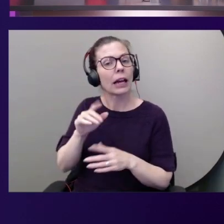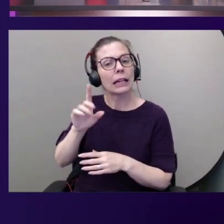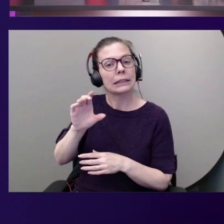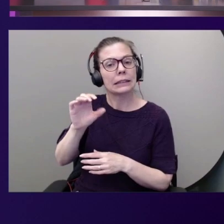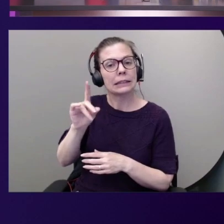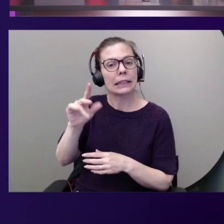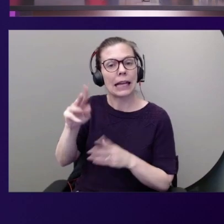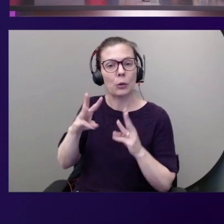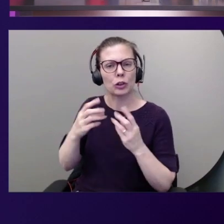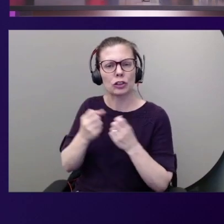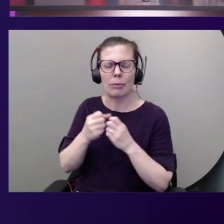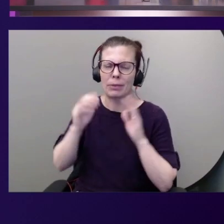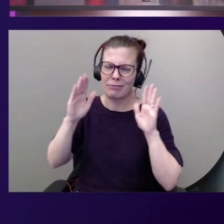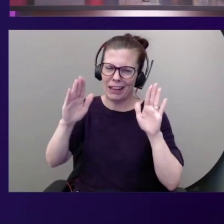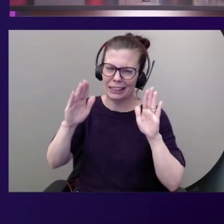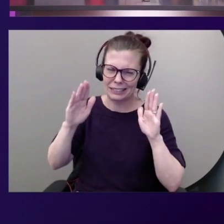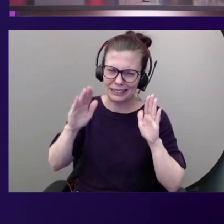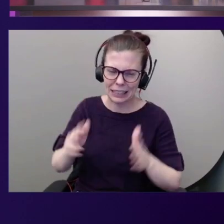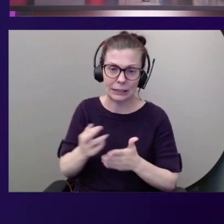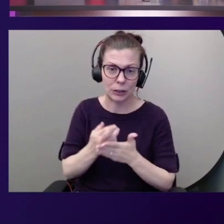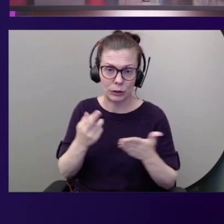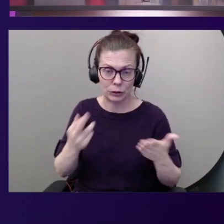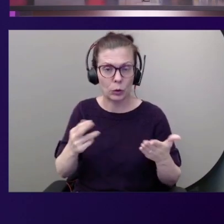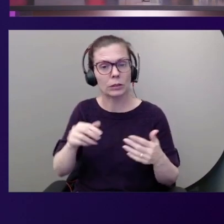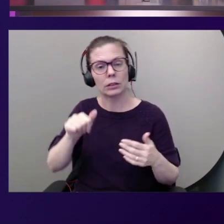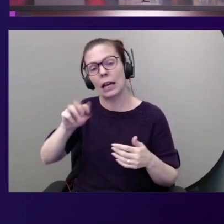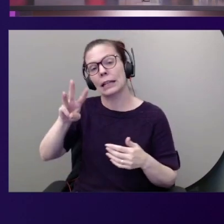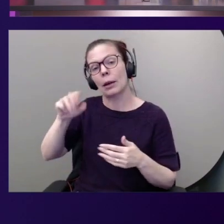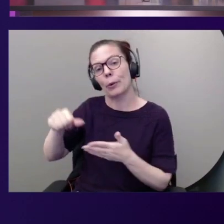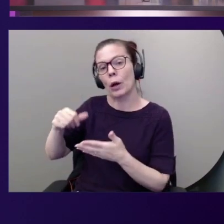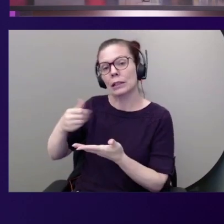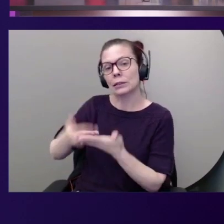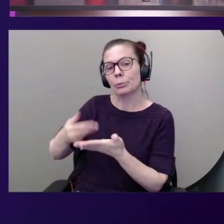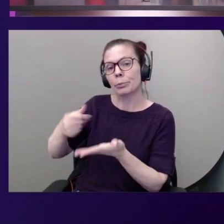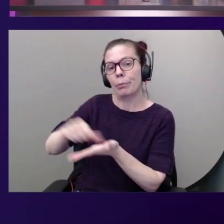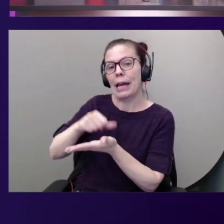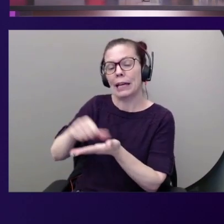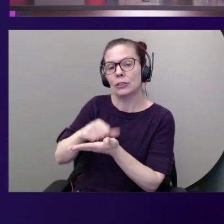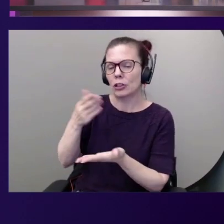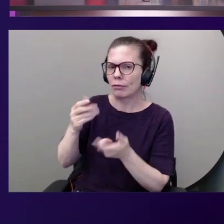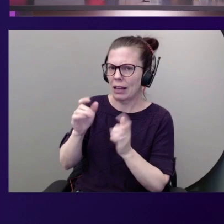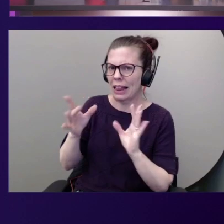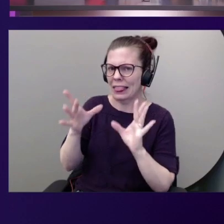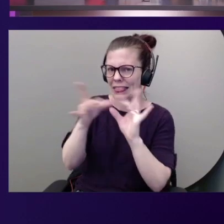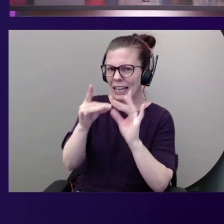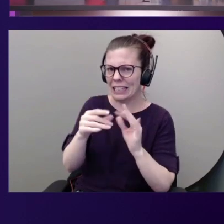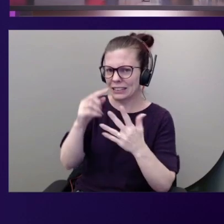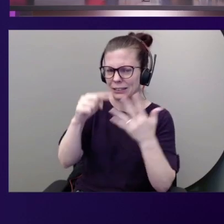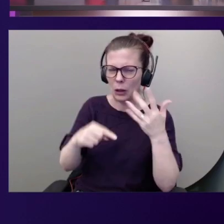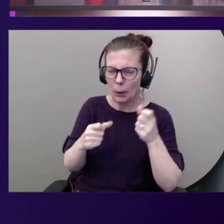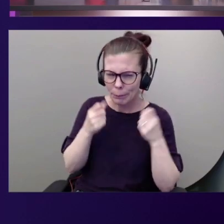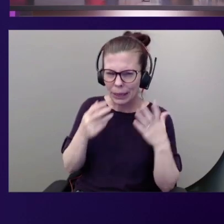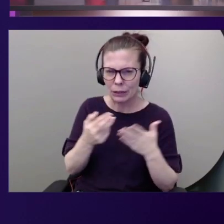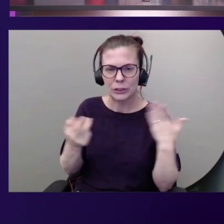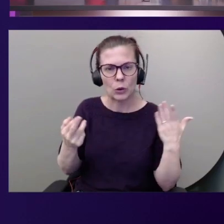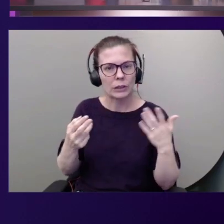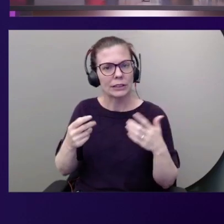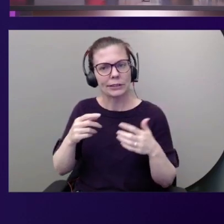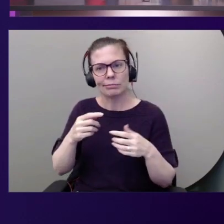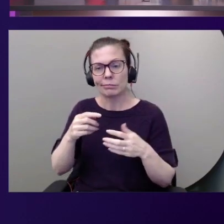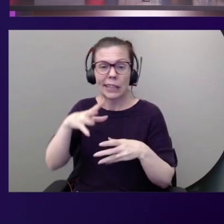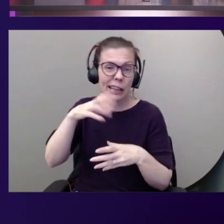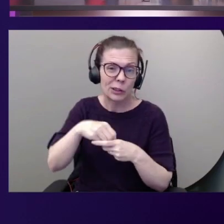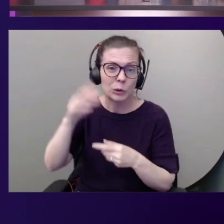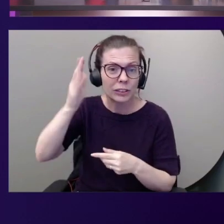fantastic resource. And our AWS landing page has links to a ton of other resources, including talks we've done,